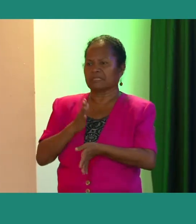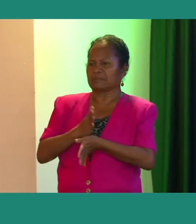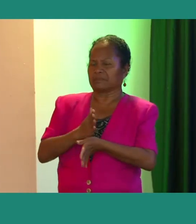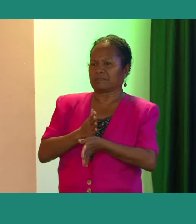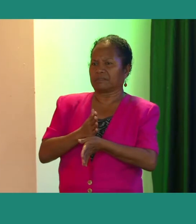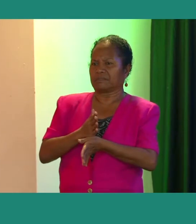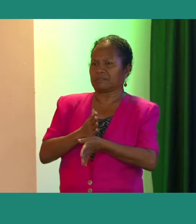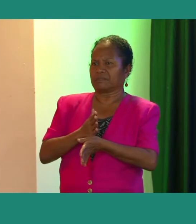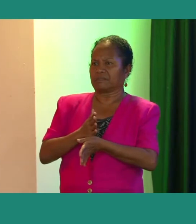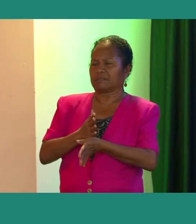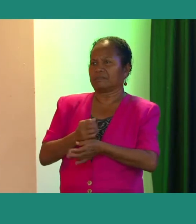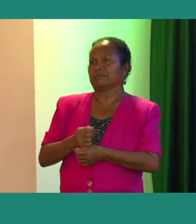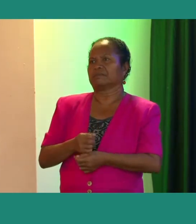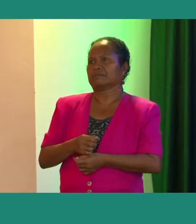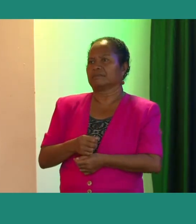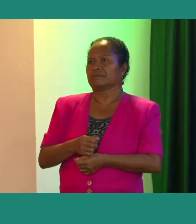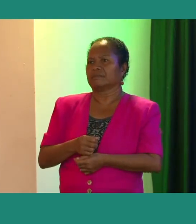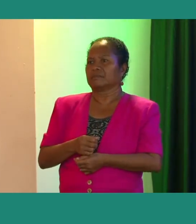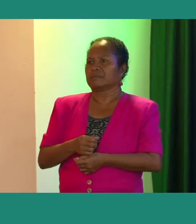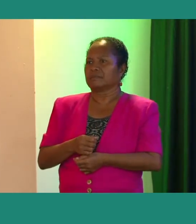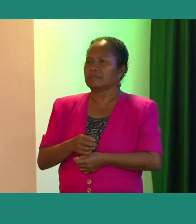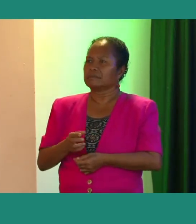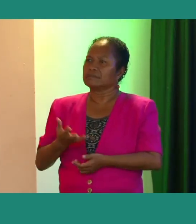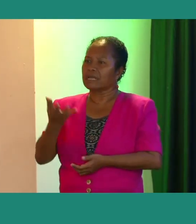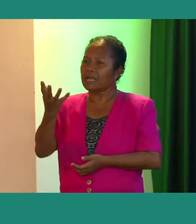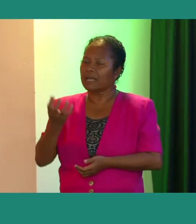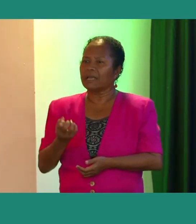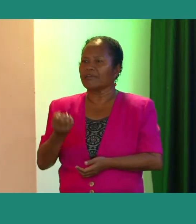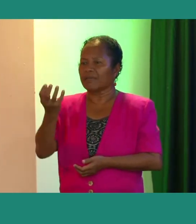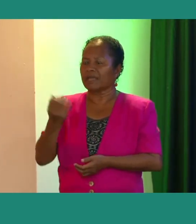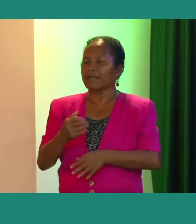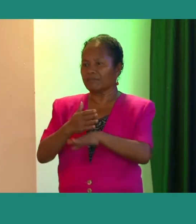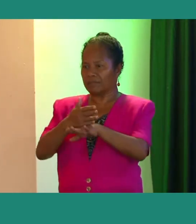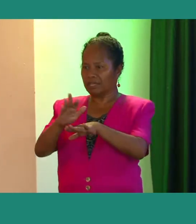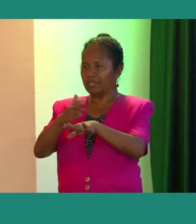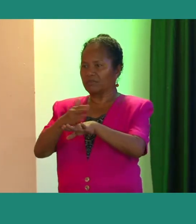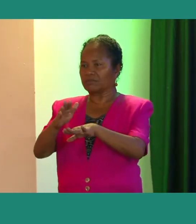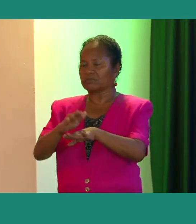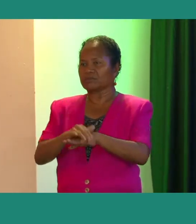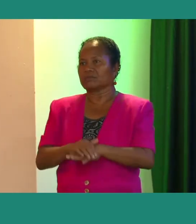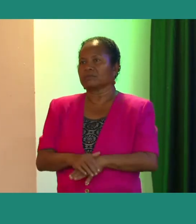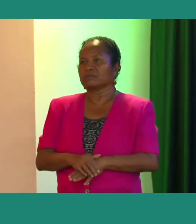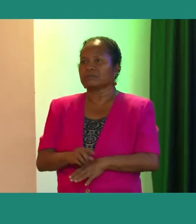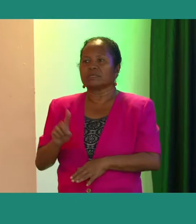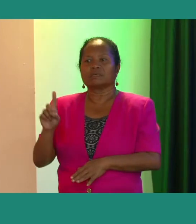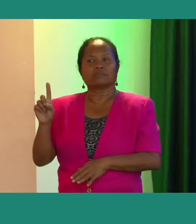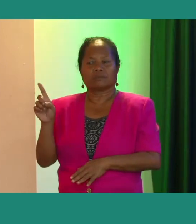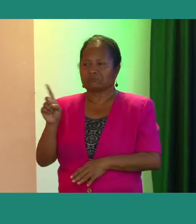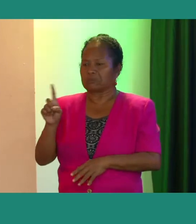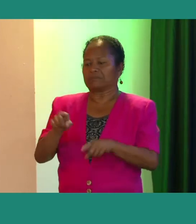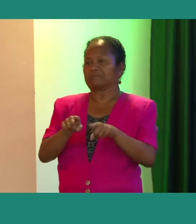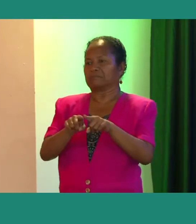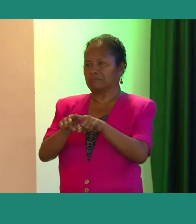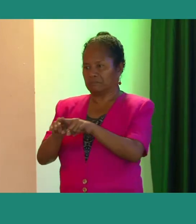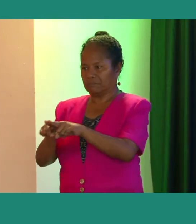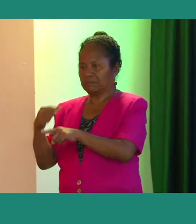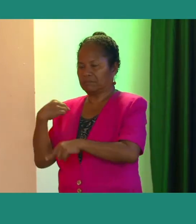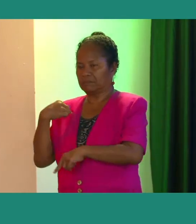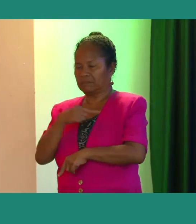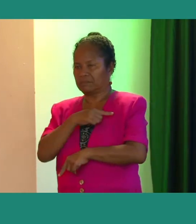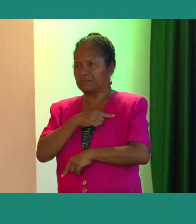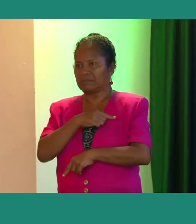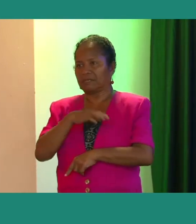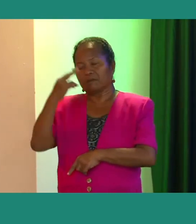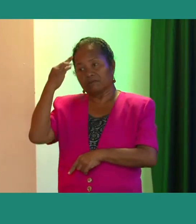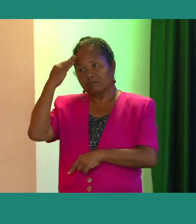the success born in a company through gender diversity. So what does that mean for us? So for a country where